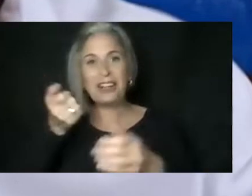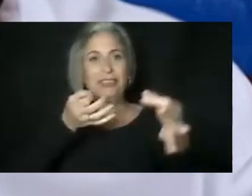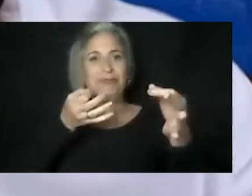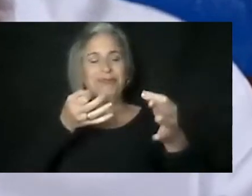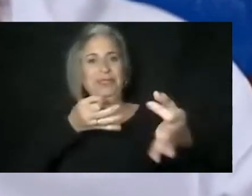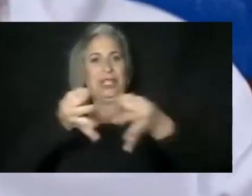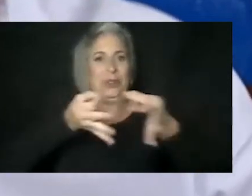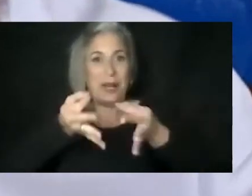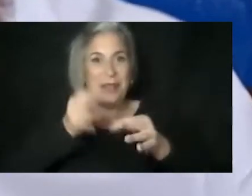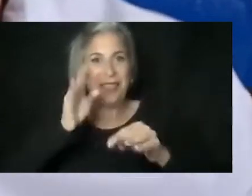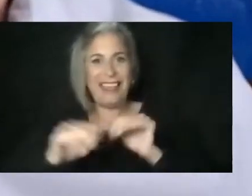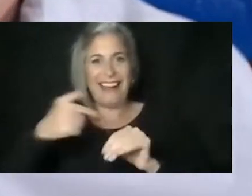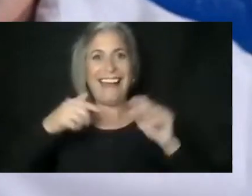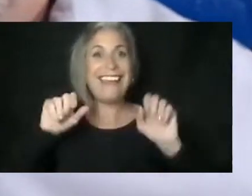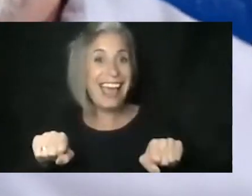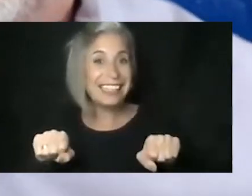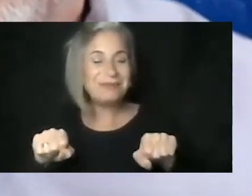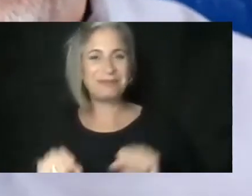better description than I possibly could.